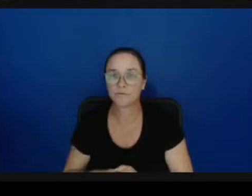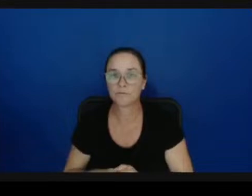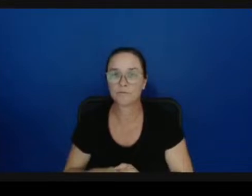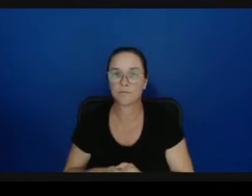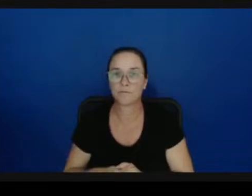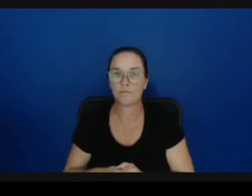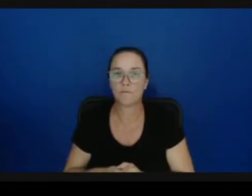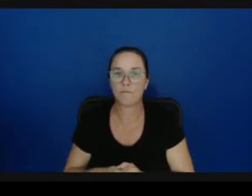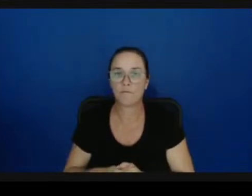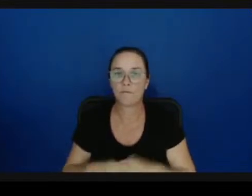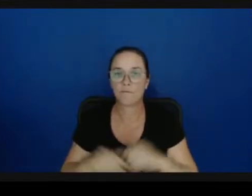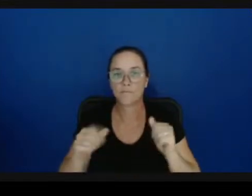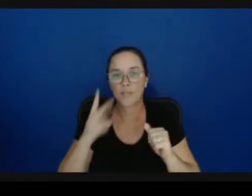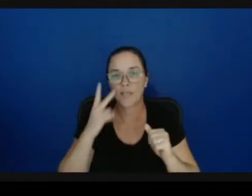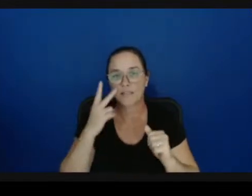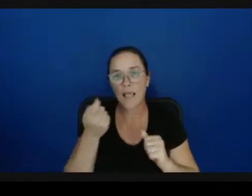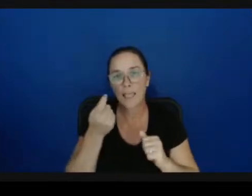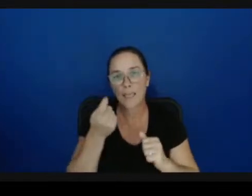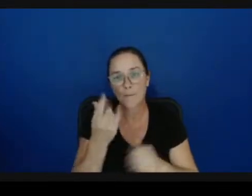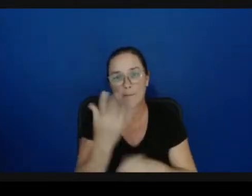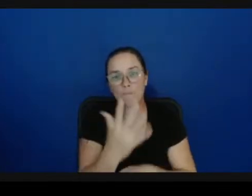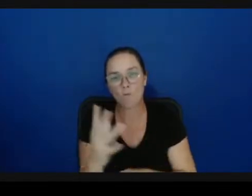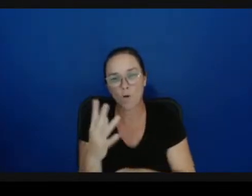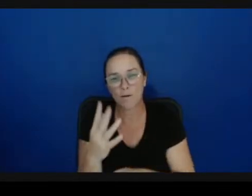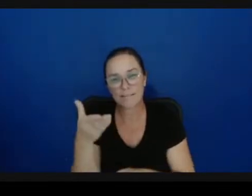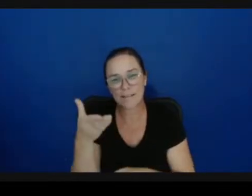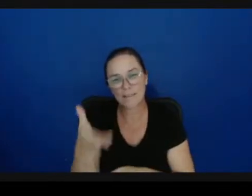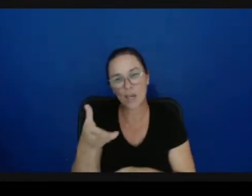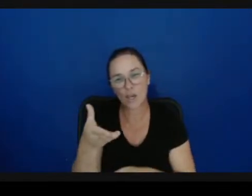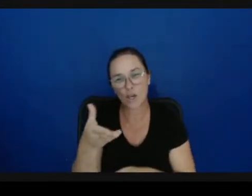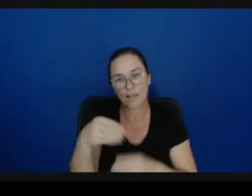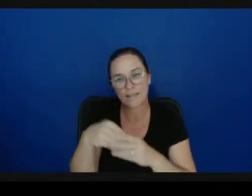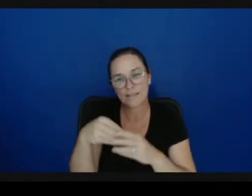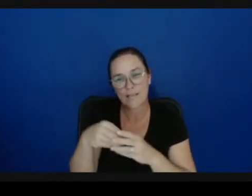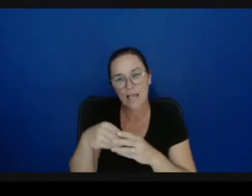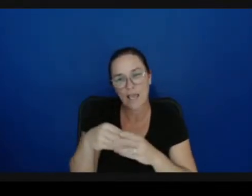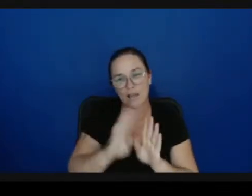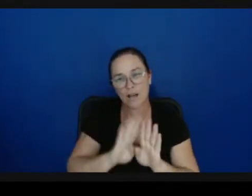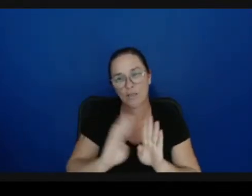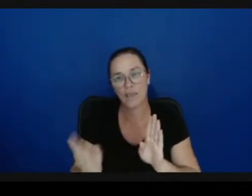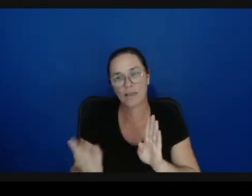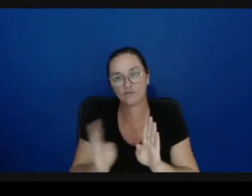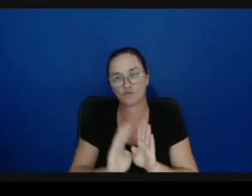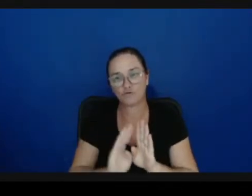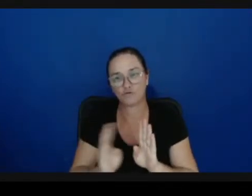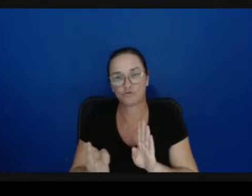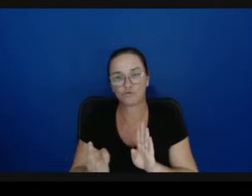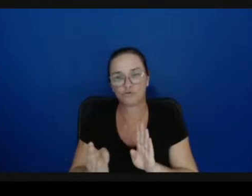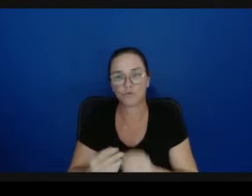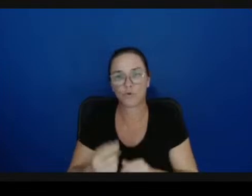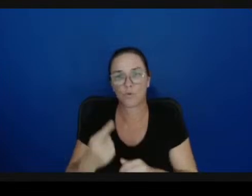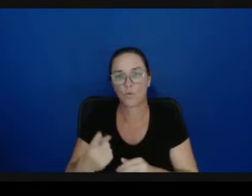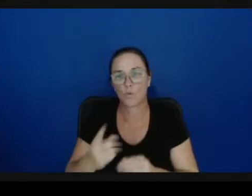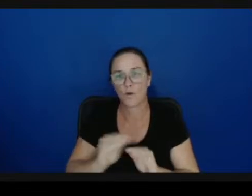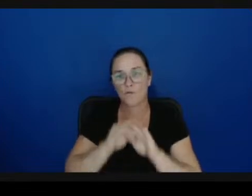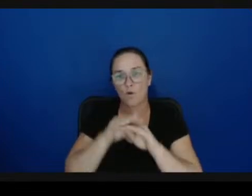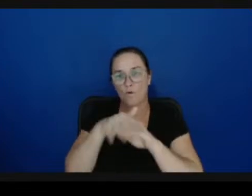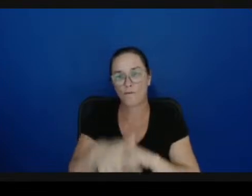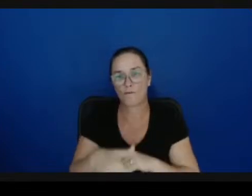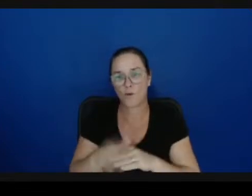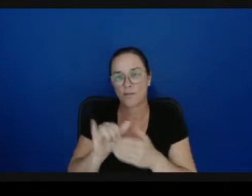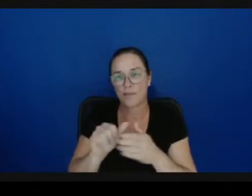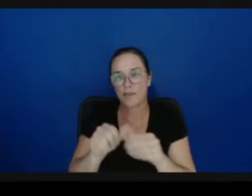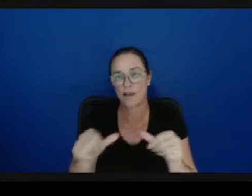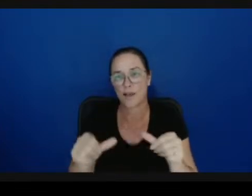Yeah, so you can see there's a little bit of forest down on this edge right here in this corner. It's one of the older flows in the area, and so as the